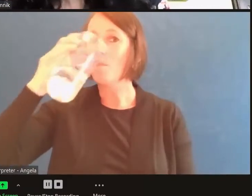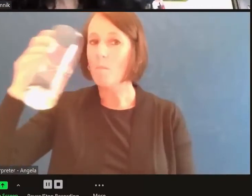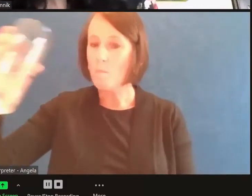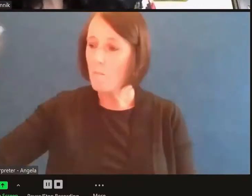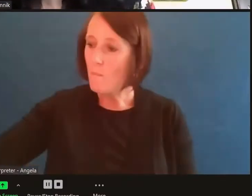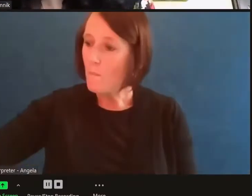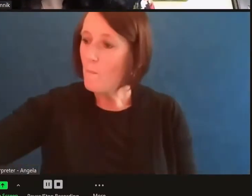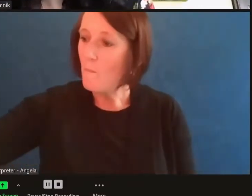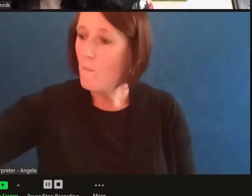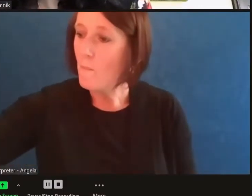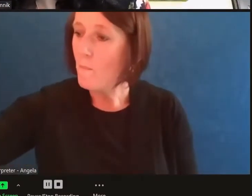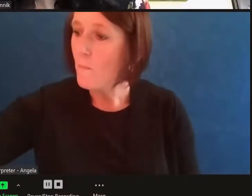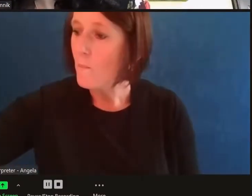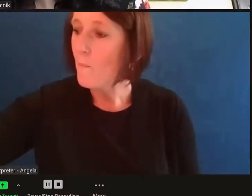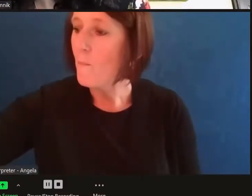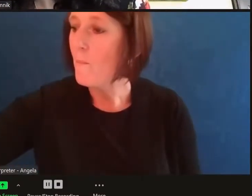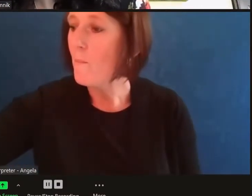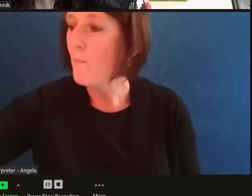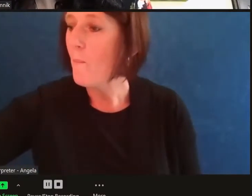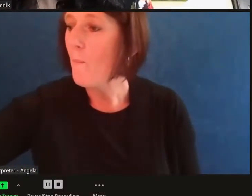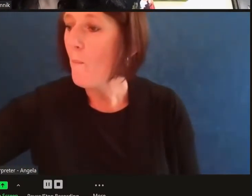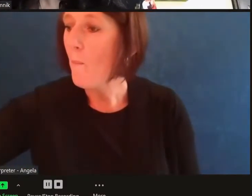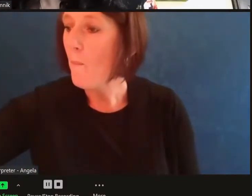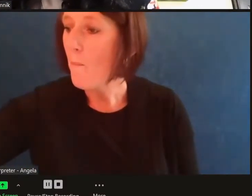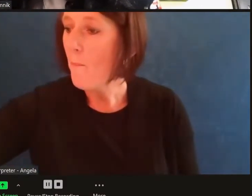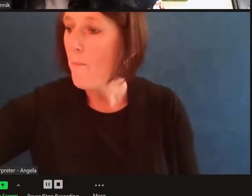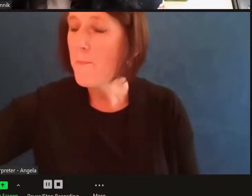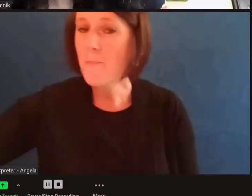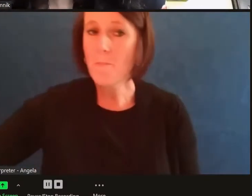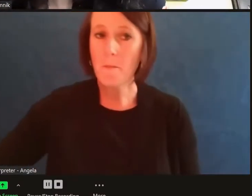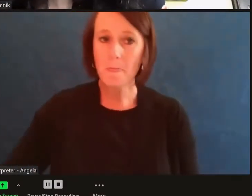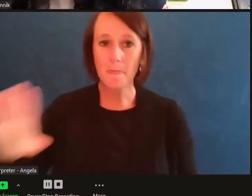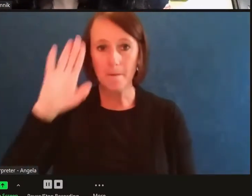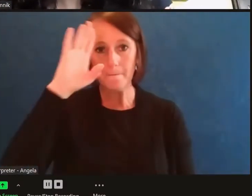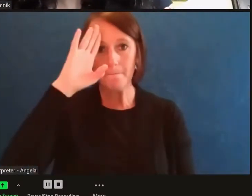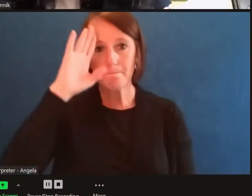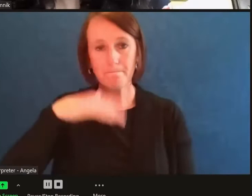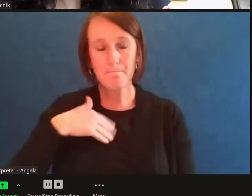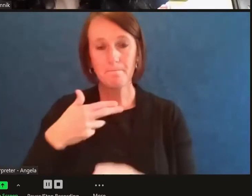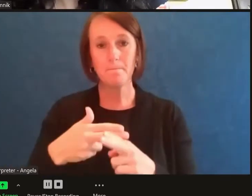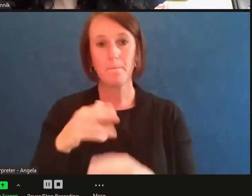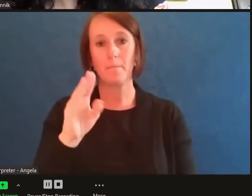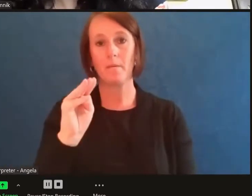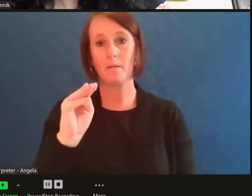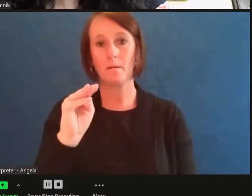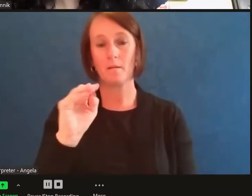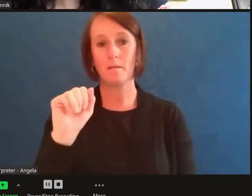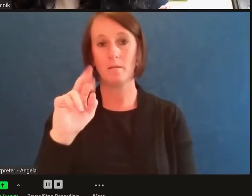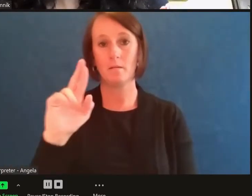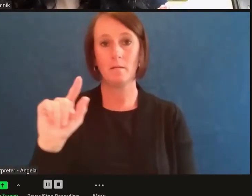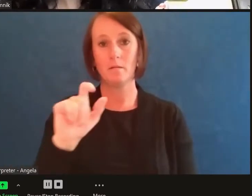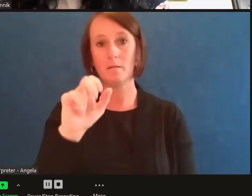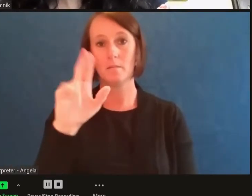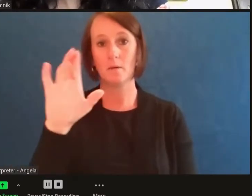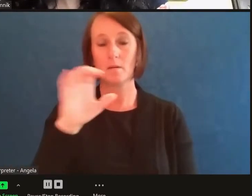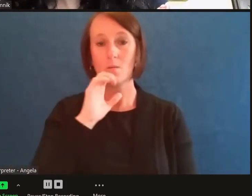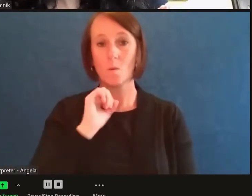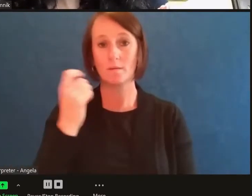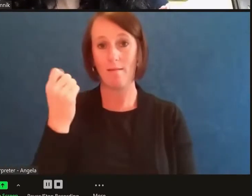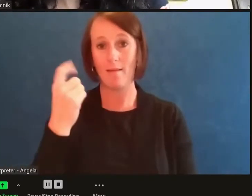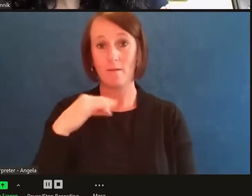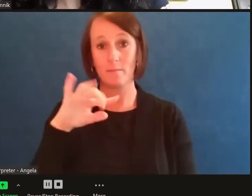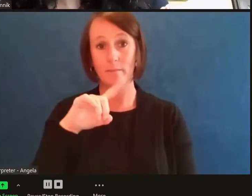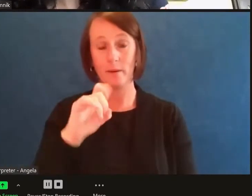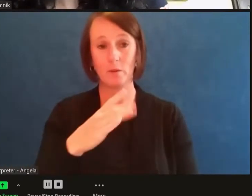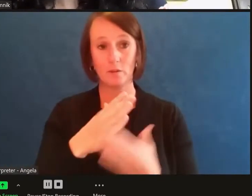think of. Give it back after this, okay? So it says, hi, my name is Marcus. I'm 11 years old. I'm reading The Rule of Three and love it. My question is, part of it makes